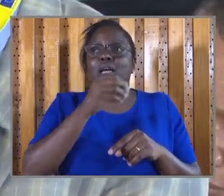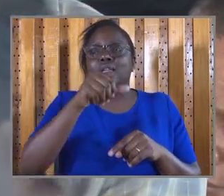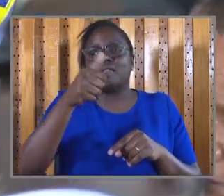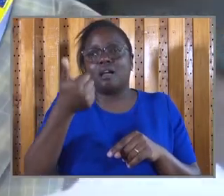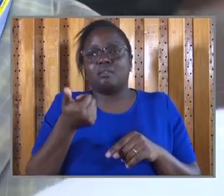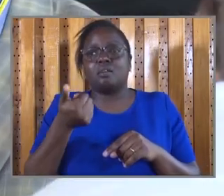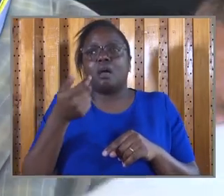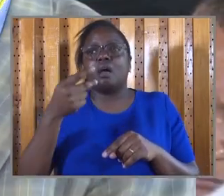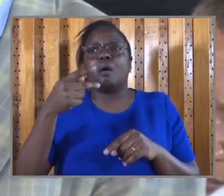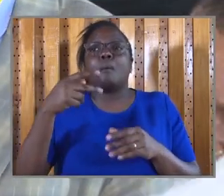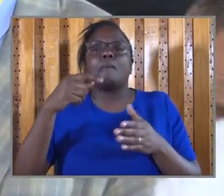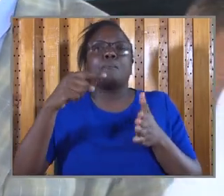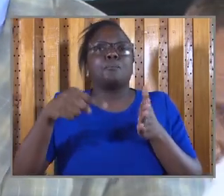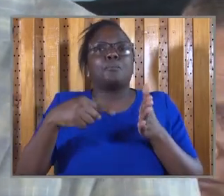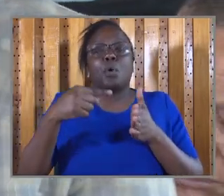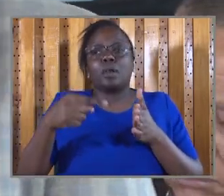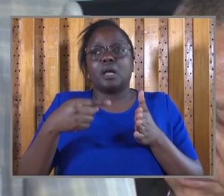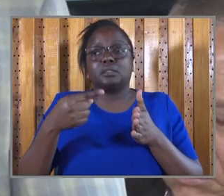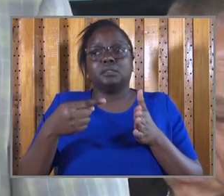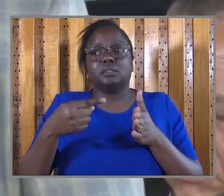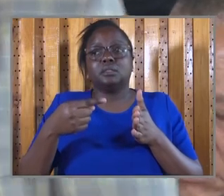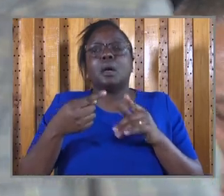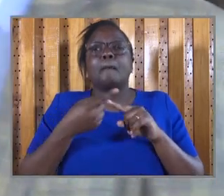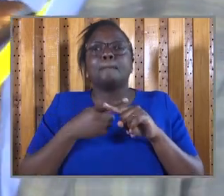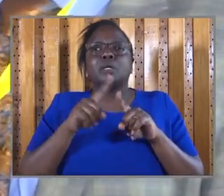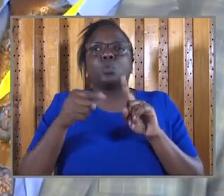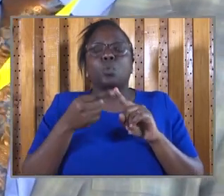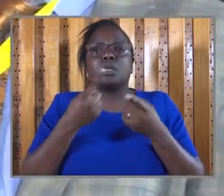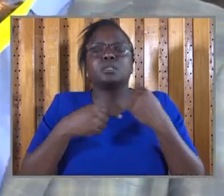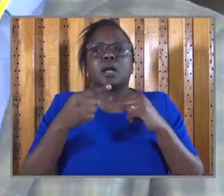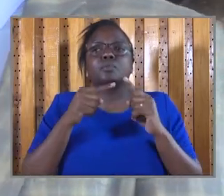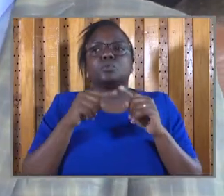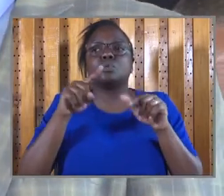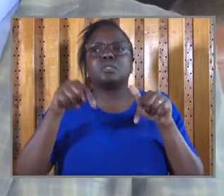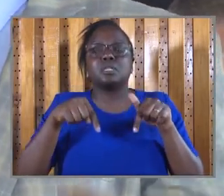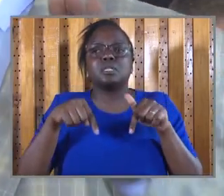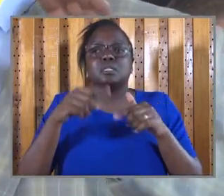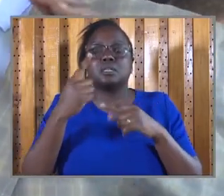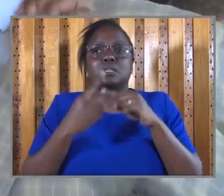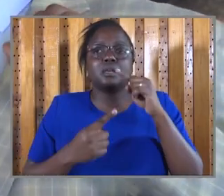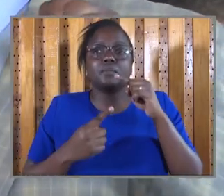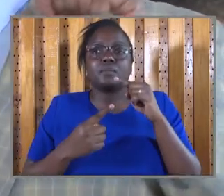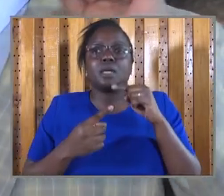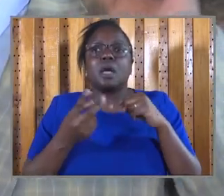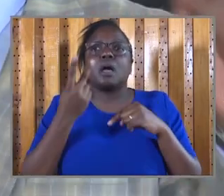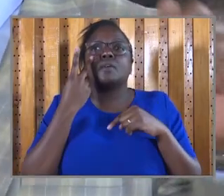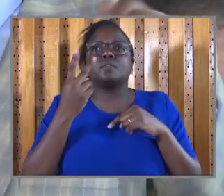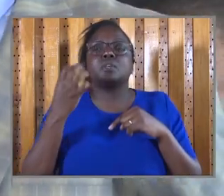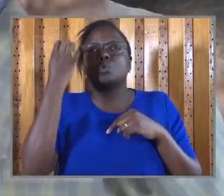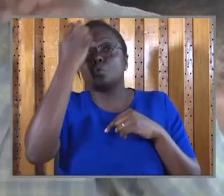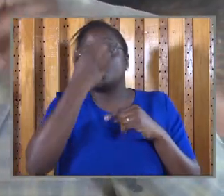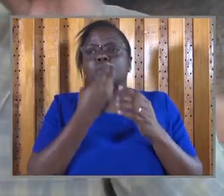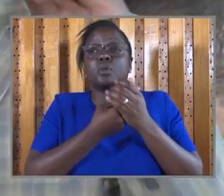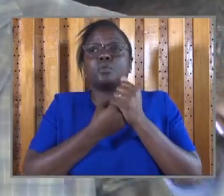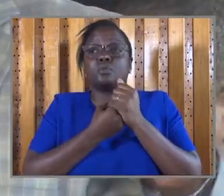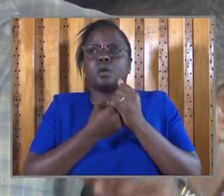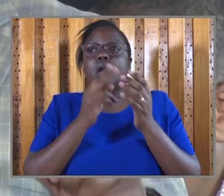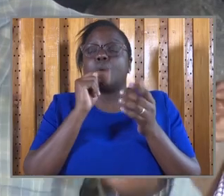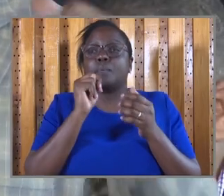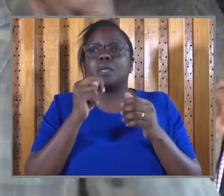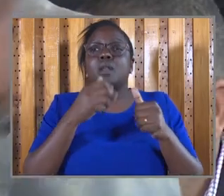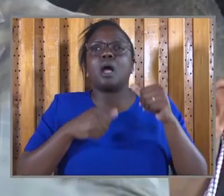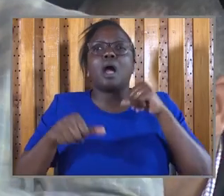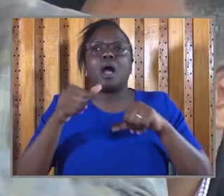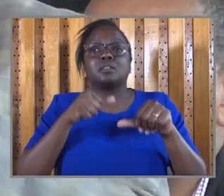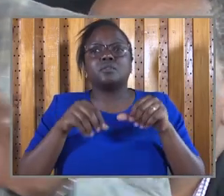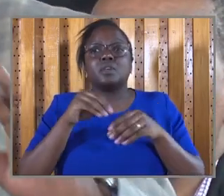commodities. Now, when it comes to this year, I've seen European Union has been very active